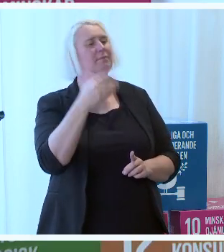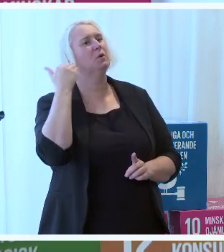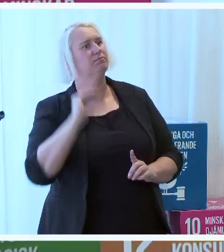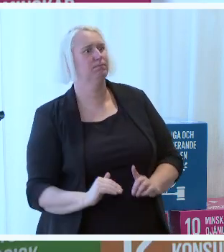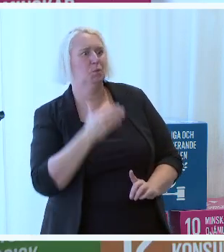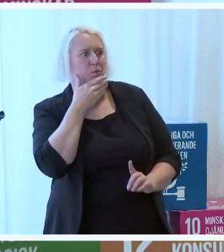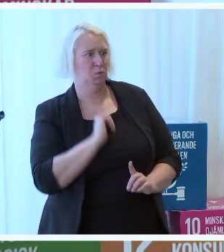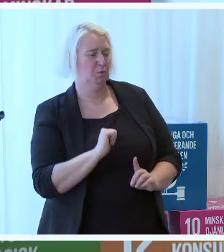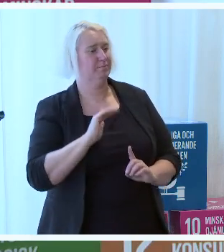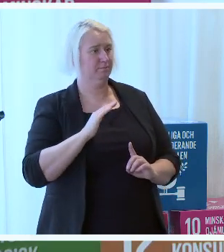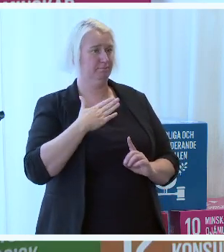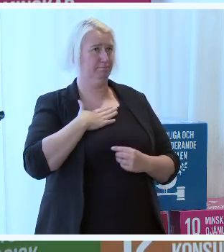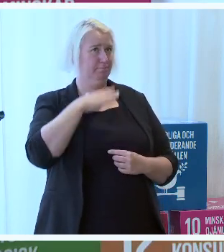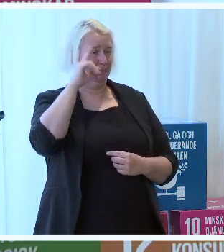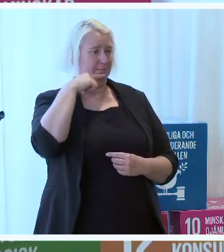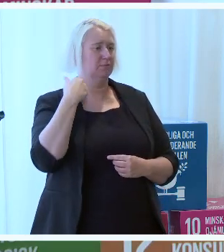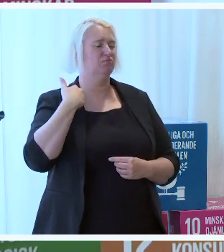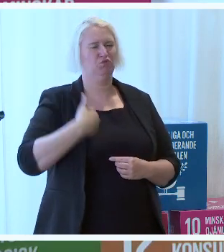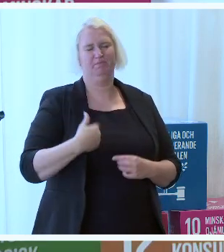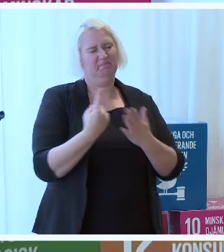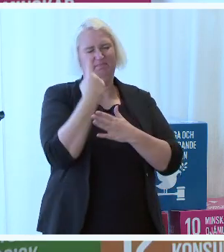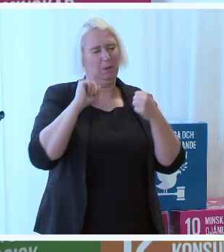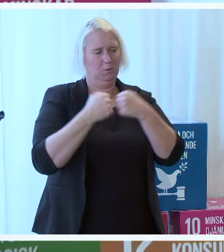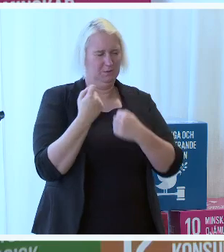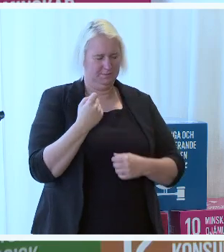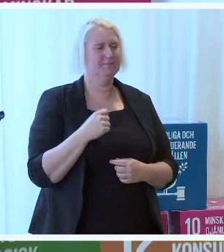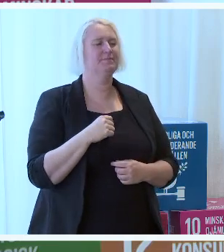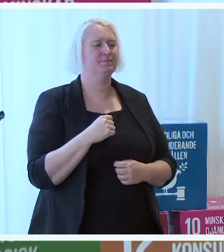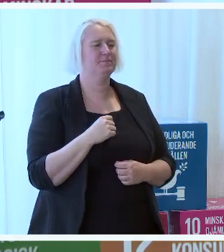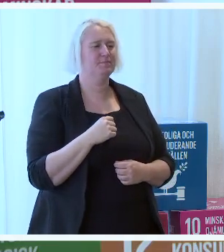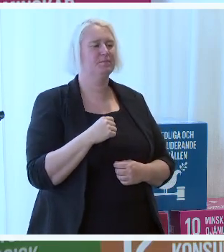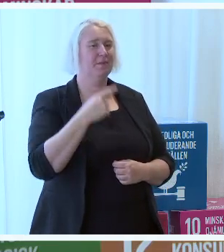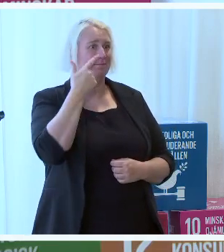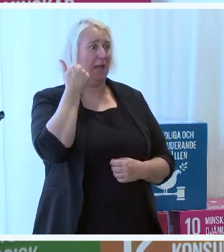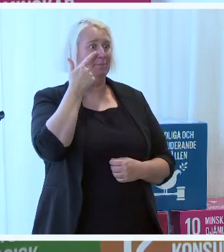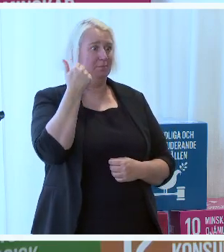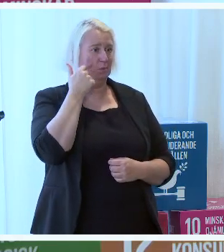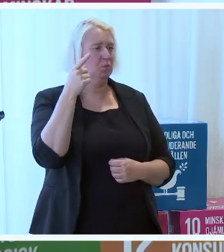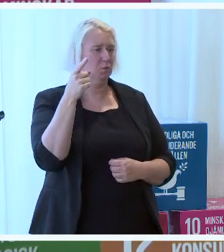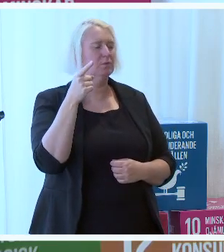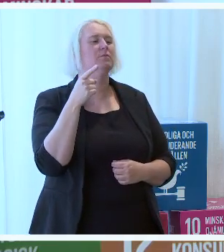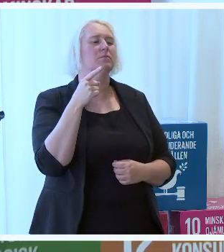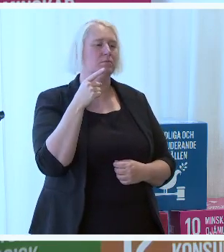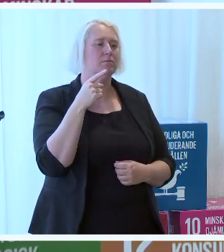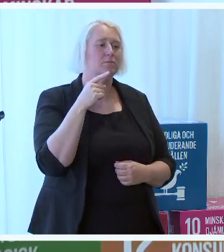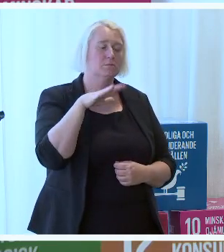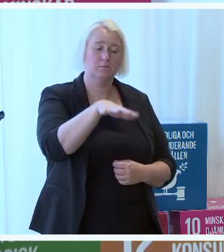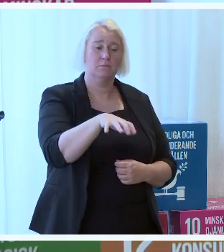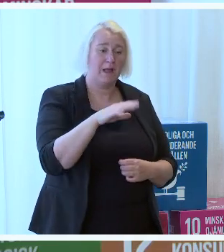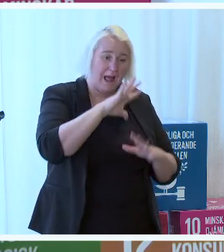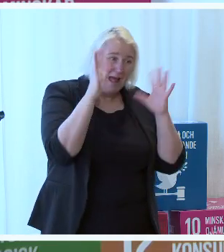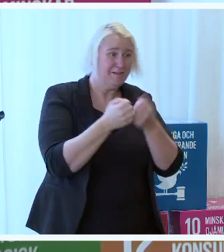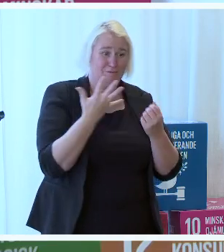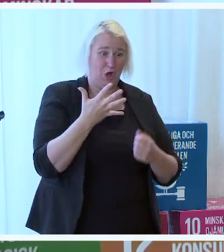her father died in an accident, and her uncles came and took everything they owned, and it's the question of inheritance. So her mother and